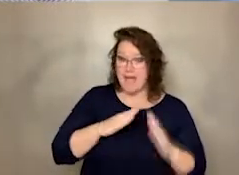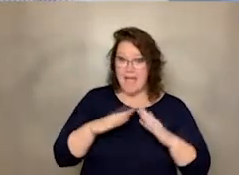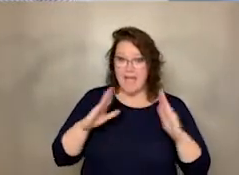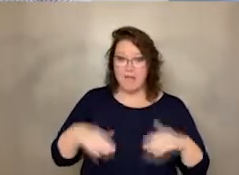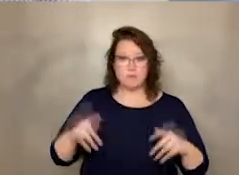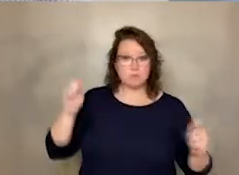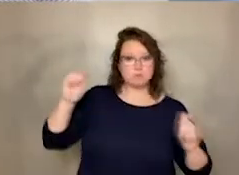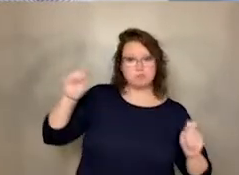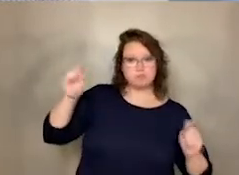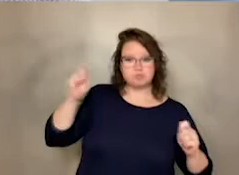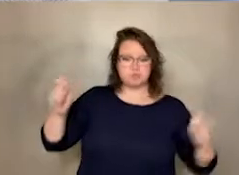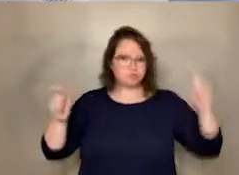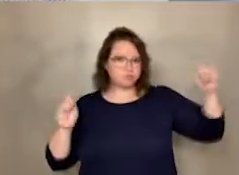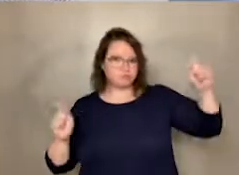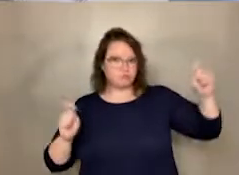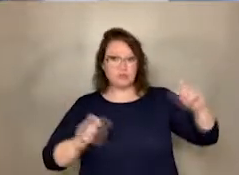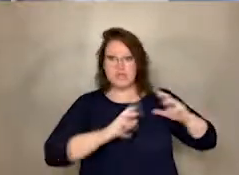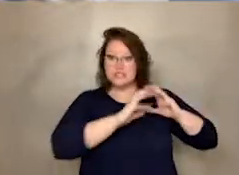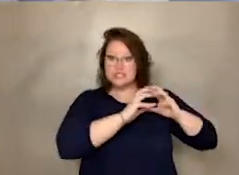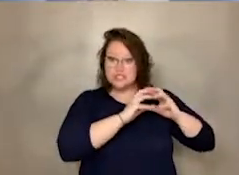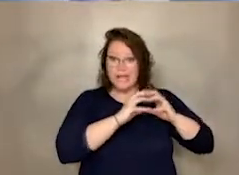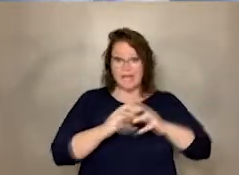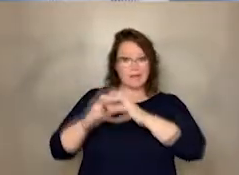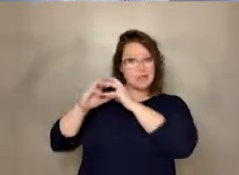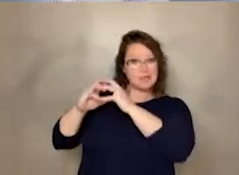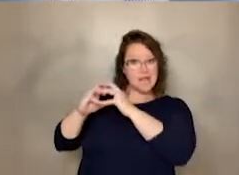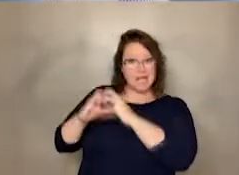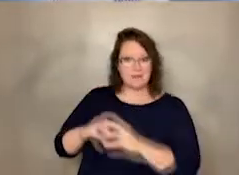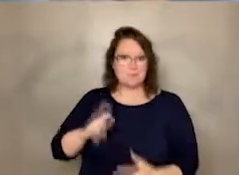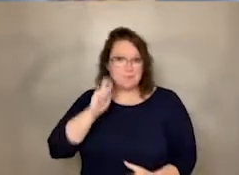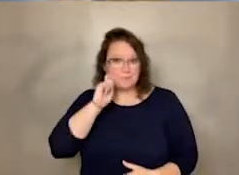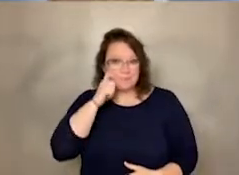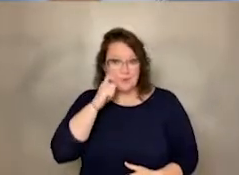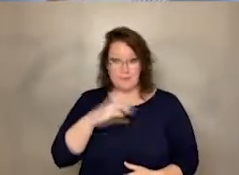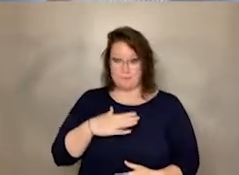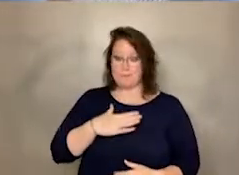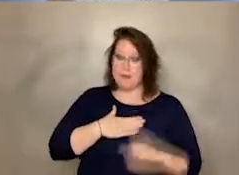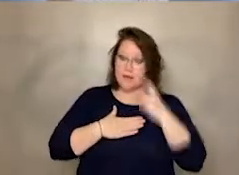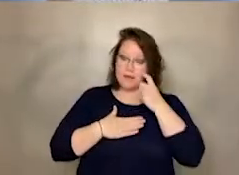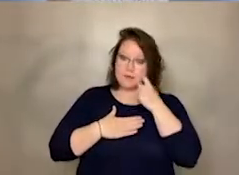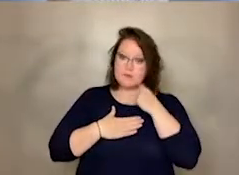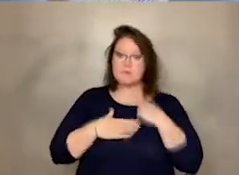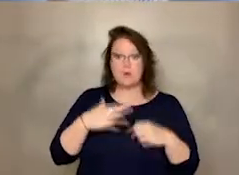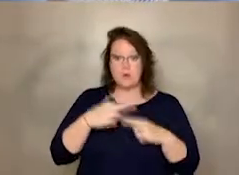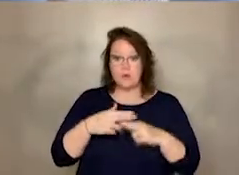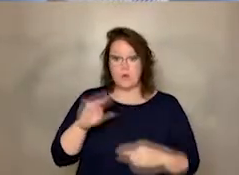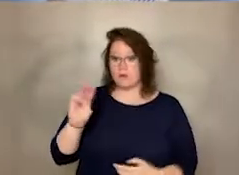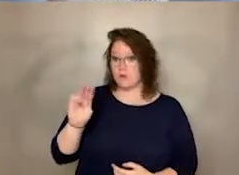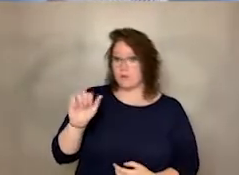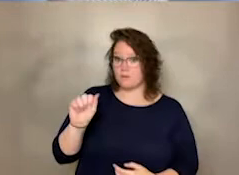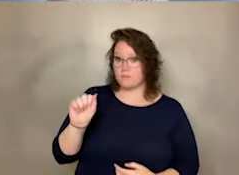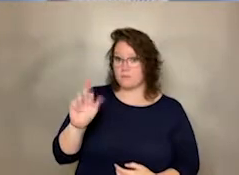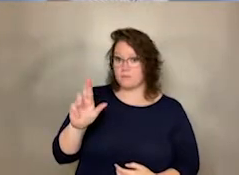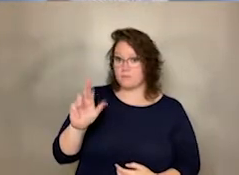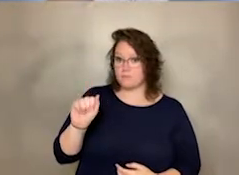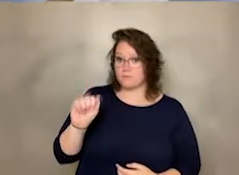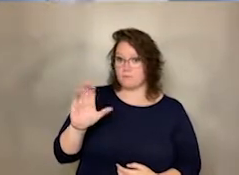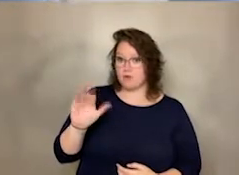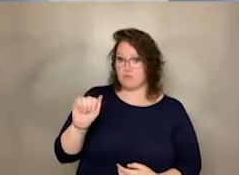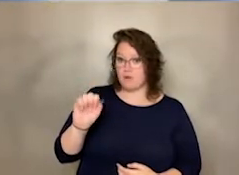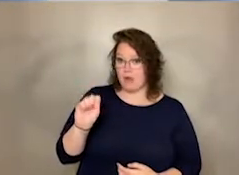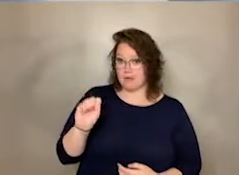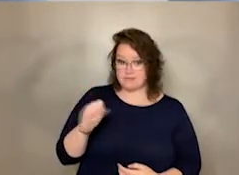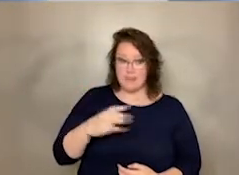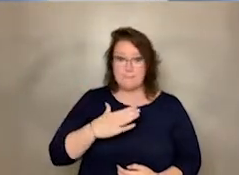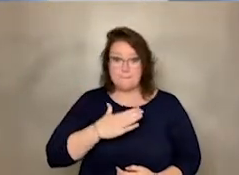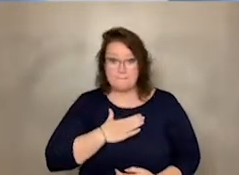call them maracas. Oh yeah, those are great. Those are pretty cool. My 2-year-old really loves to make some sounds. So